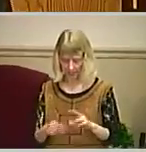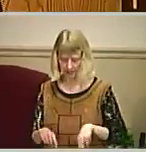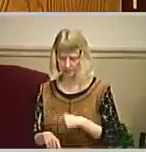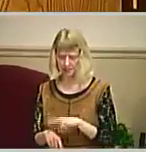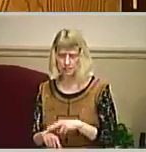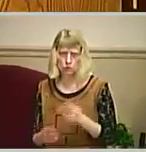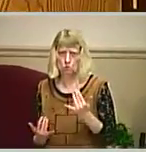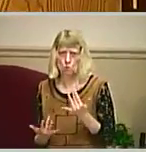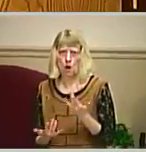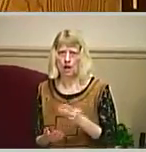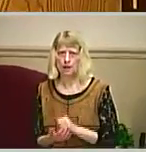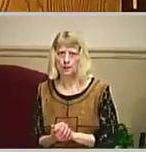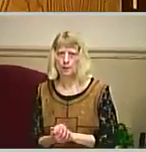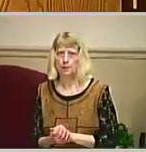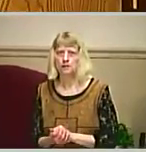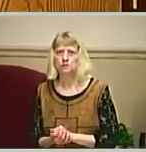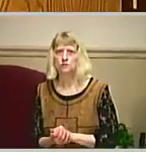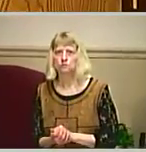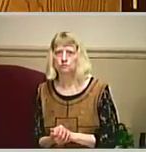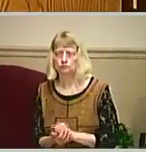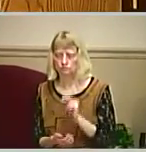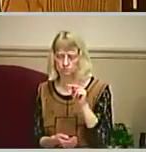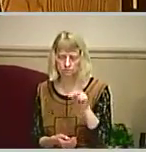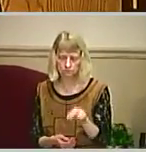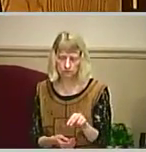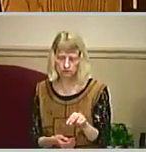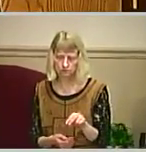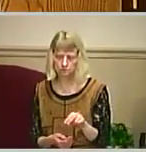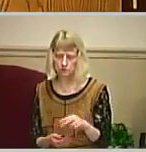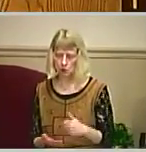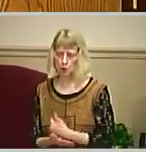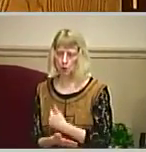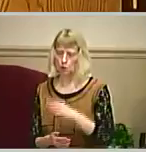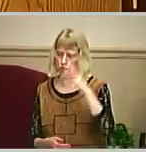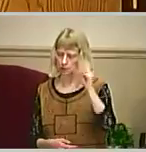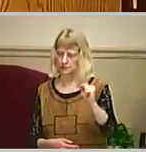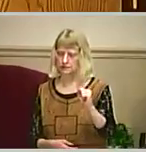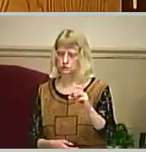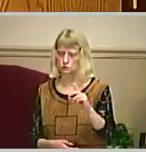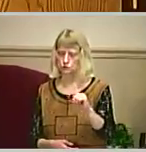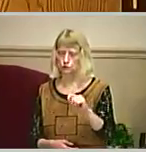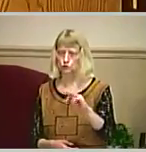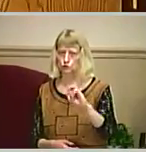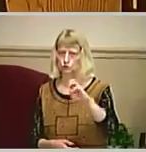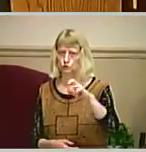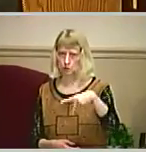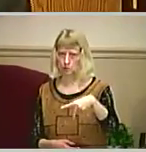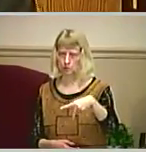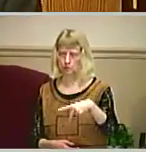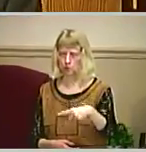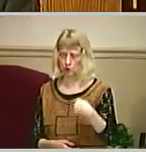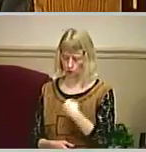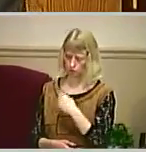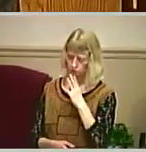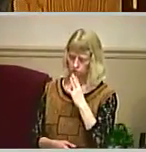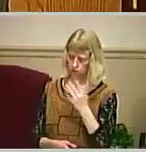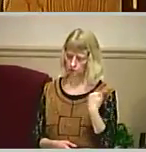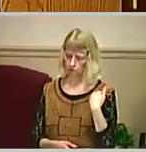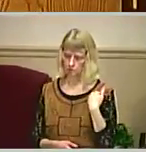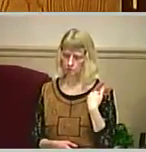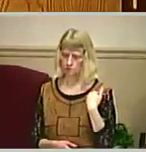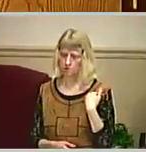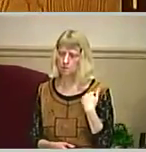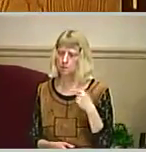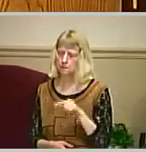Why do I say that? Well, let's take a look at the new president, Donald Trump. We have mentioned it before that he has no less